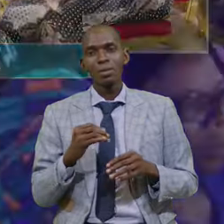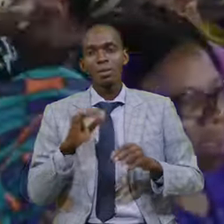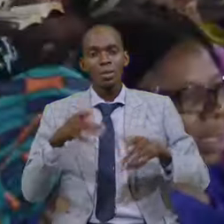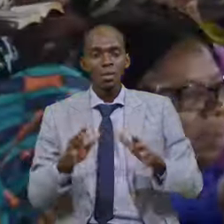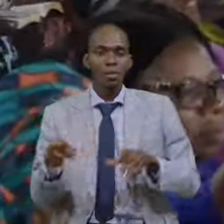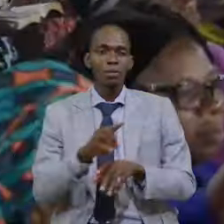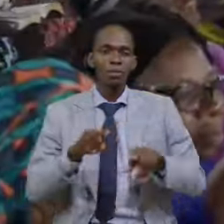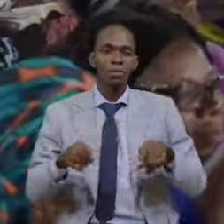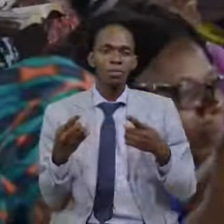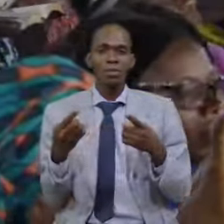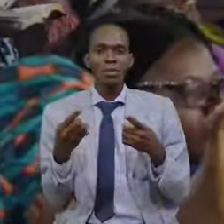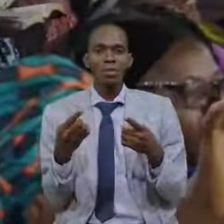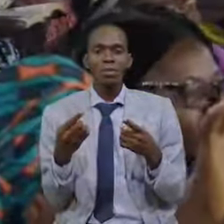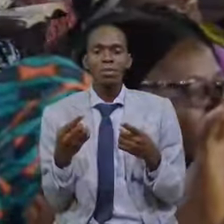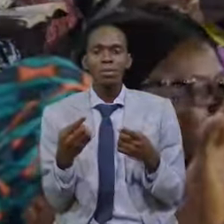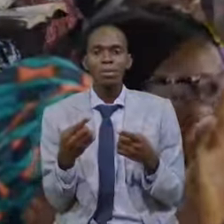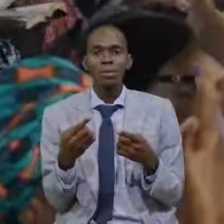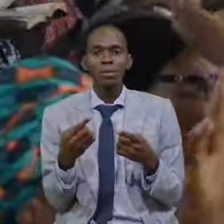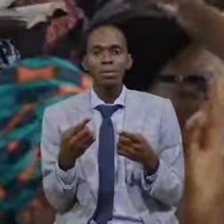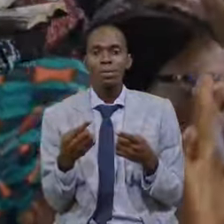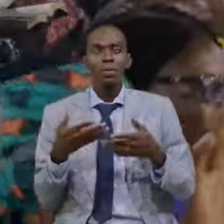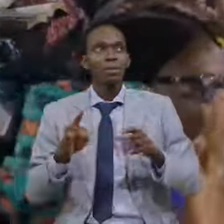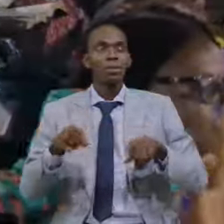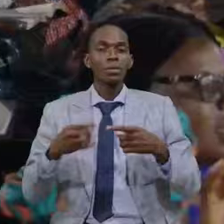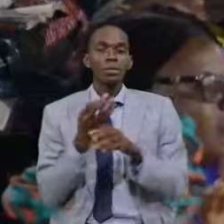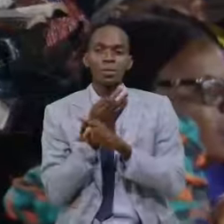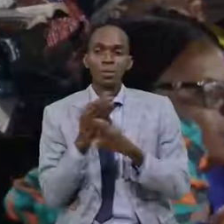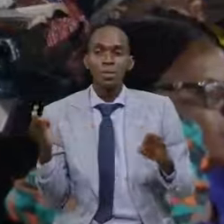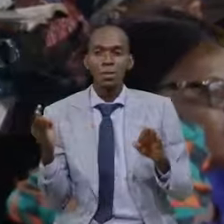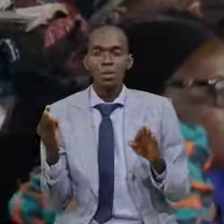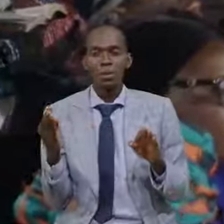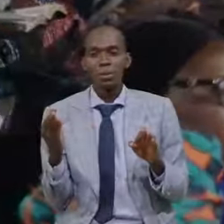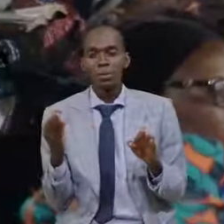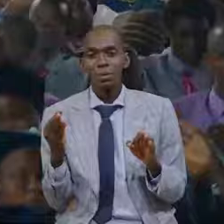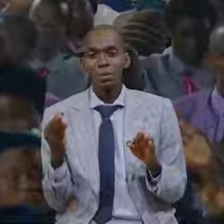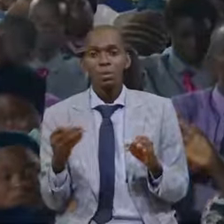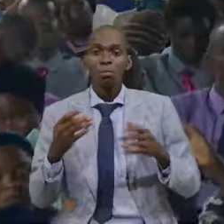that? Let him go free. Well, thank God tonight, he lets you go